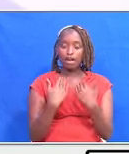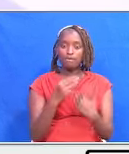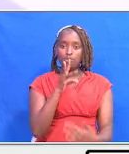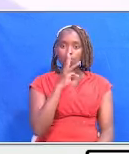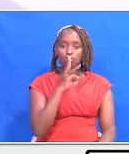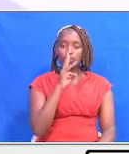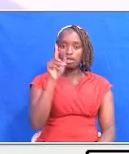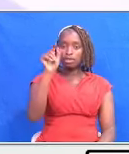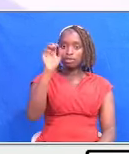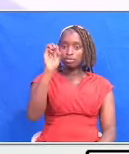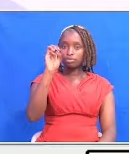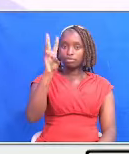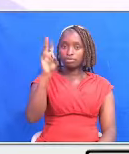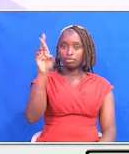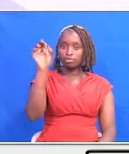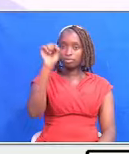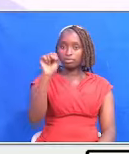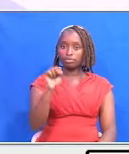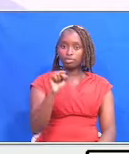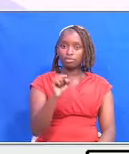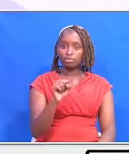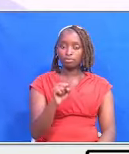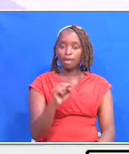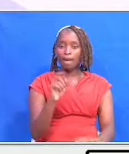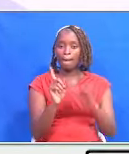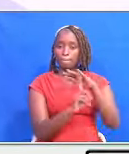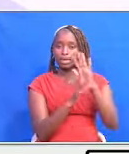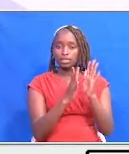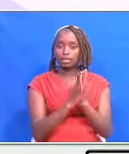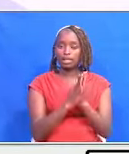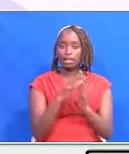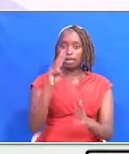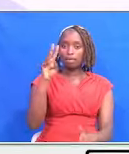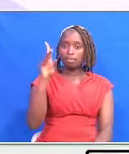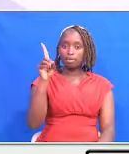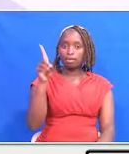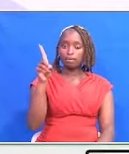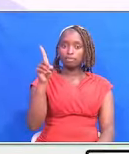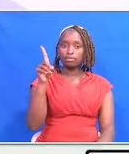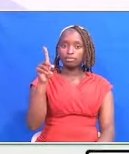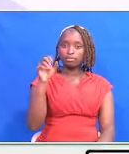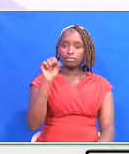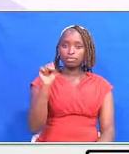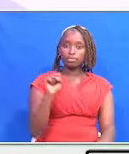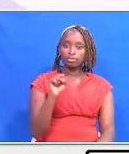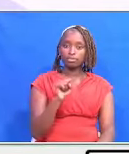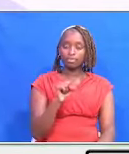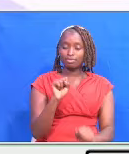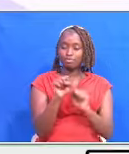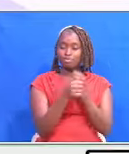So ministers, PSs, MDs, and people who are in those particular departments, you cannot